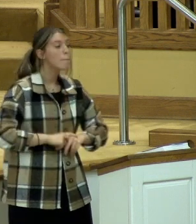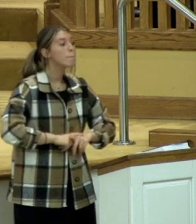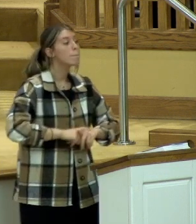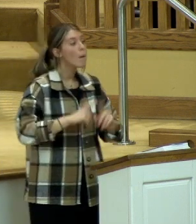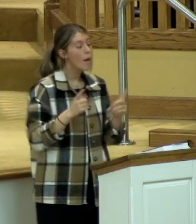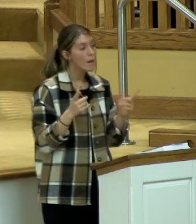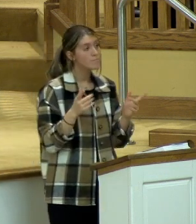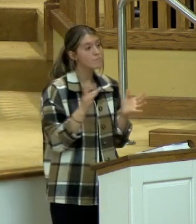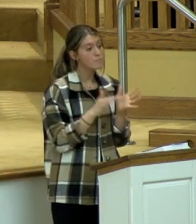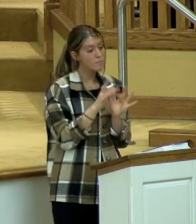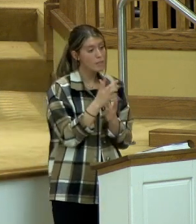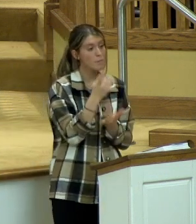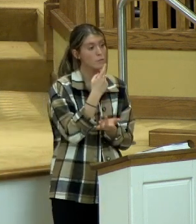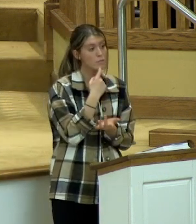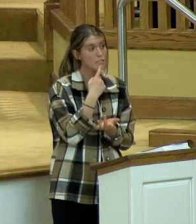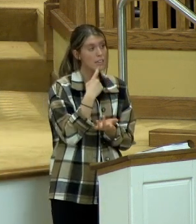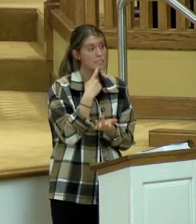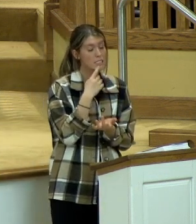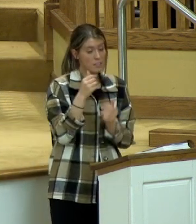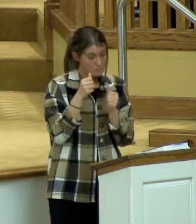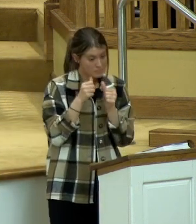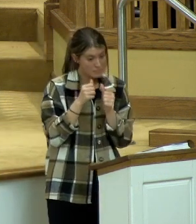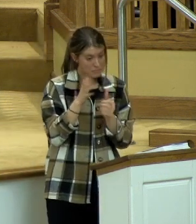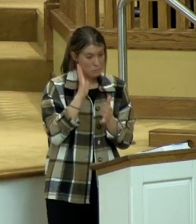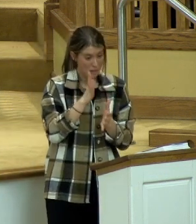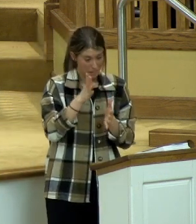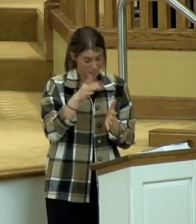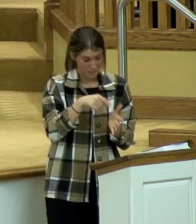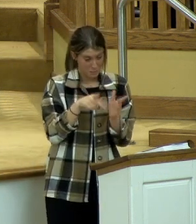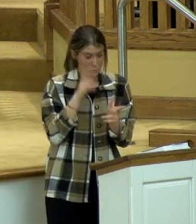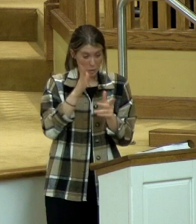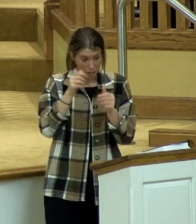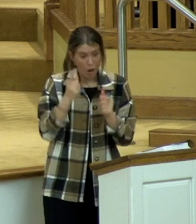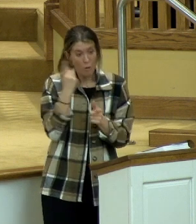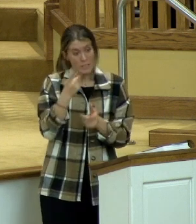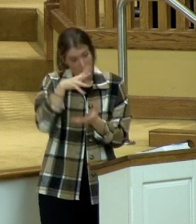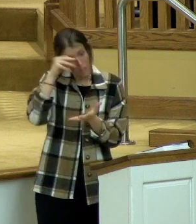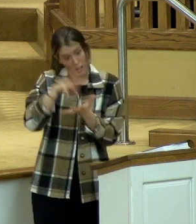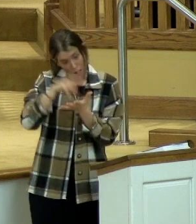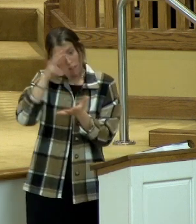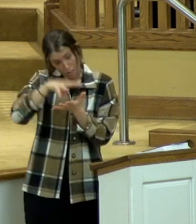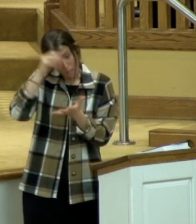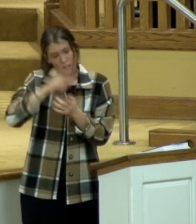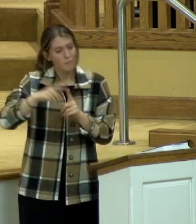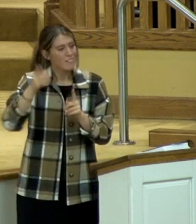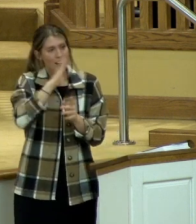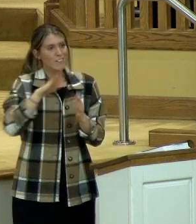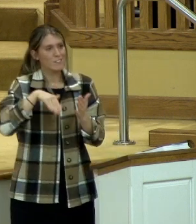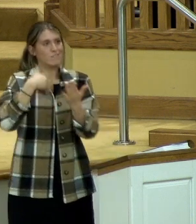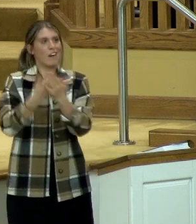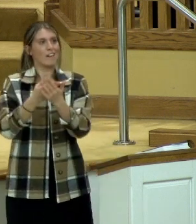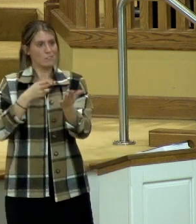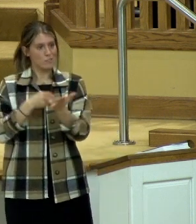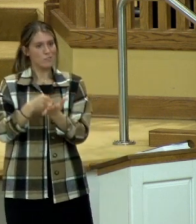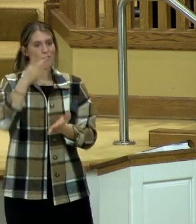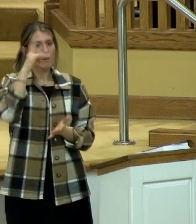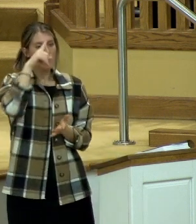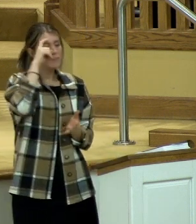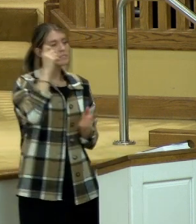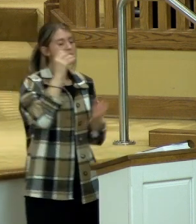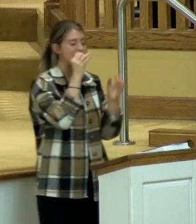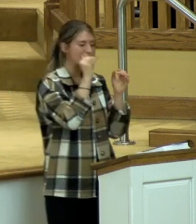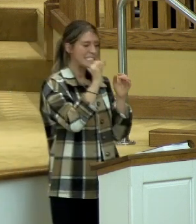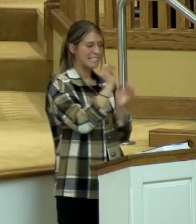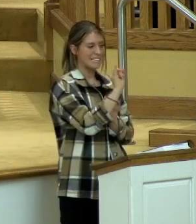listen, the Bible says they'll be ever learning and never able to come to the knowledge of the truth because we are filling up people with information but not